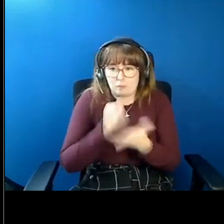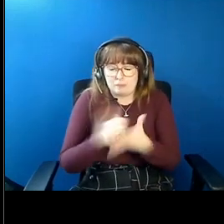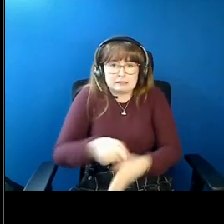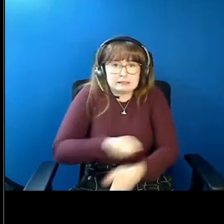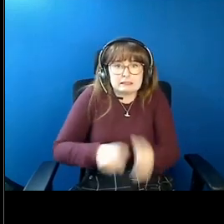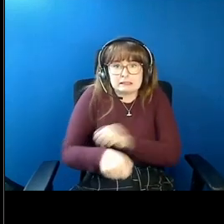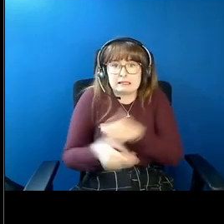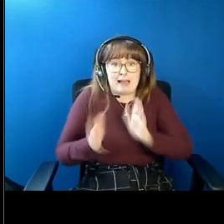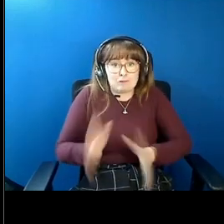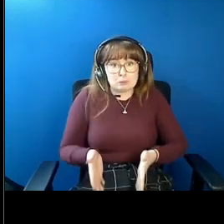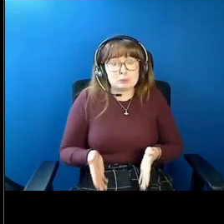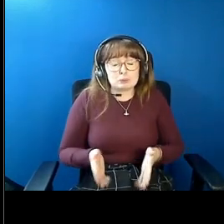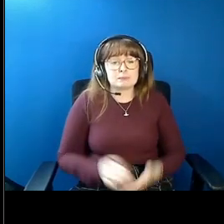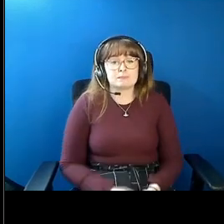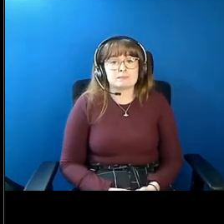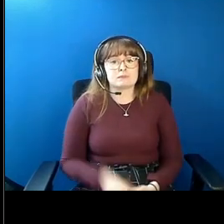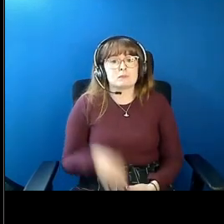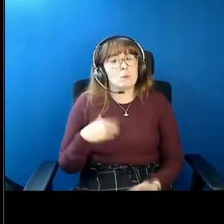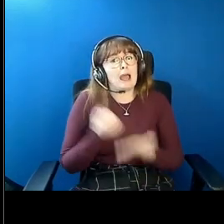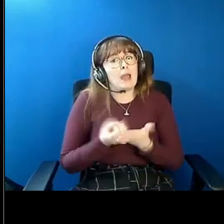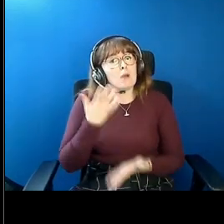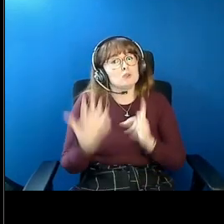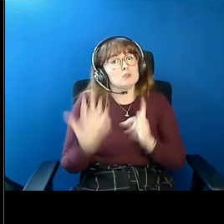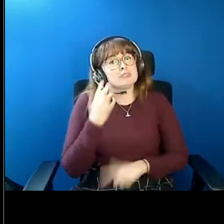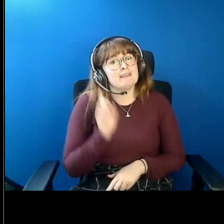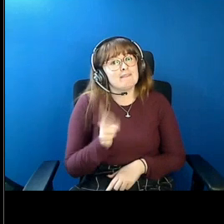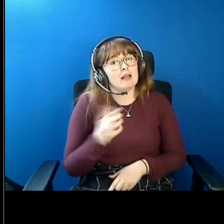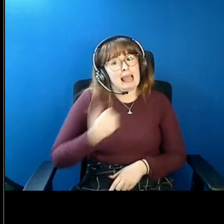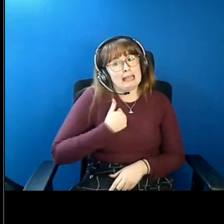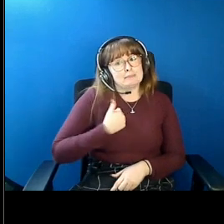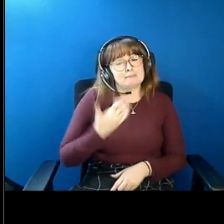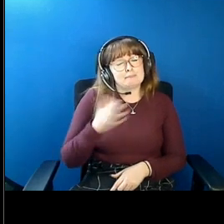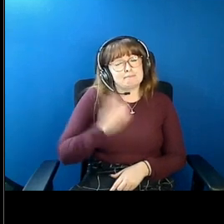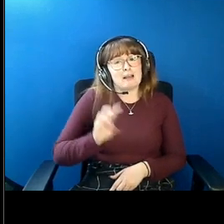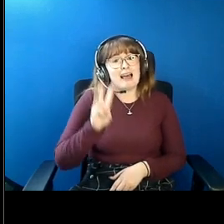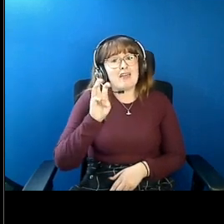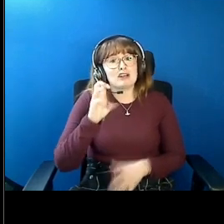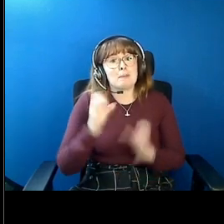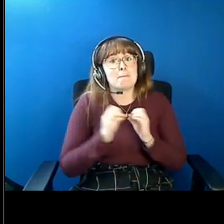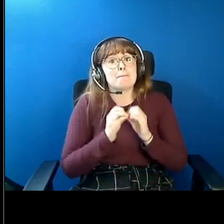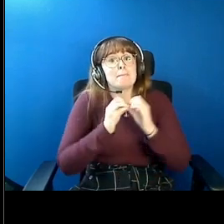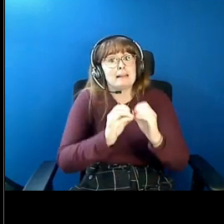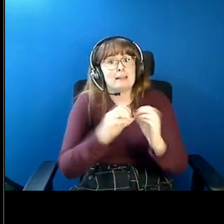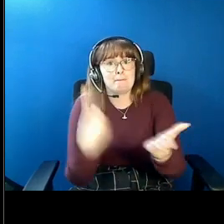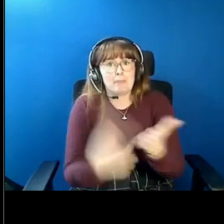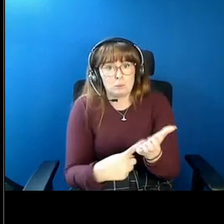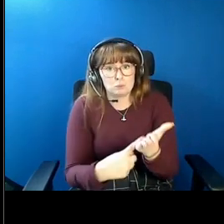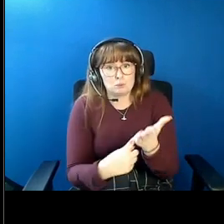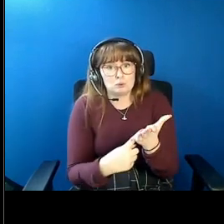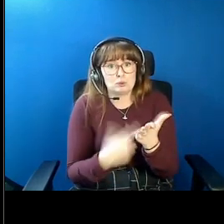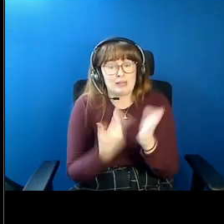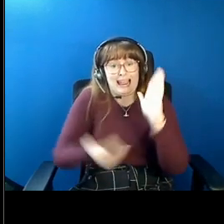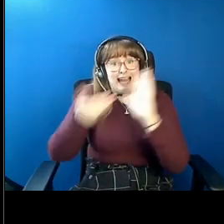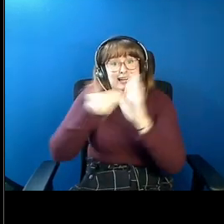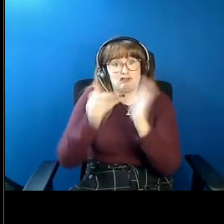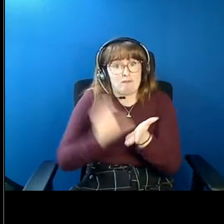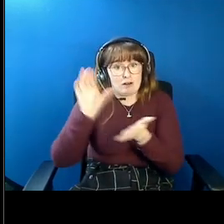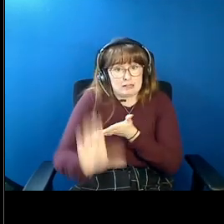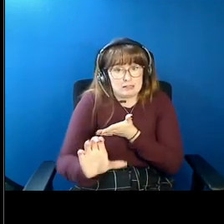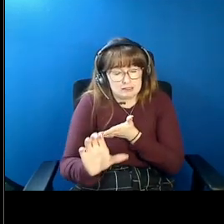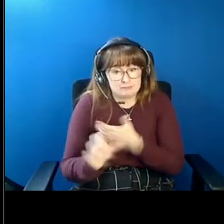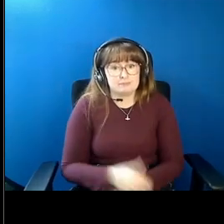And so the cost of achieving net zero was an estimated £13 billion worth of funding additional to that of